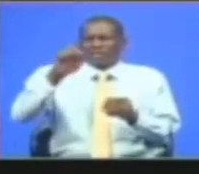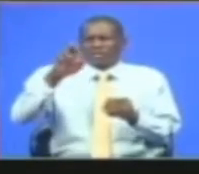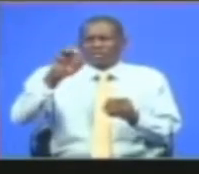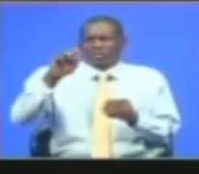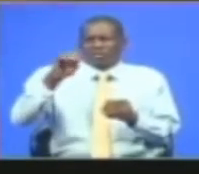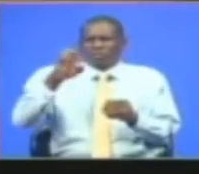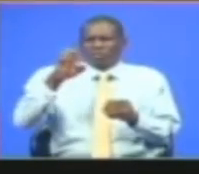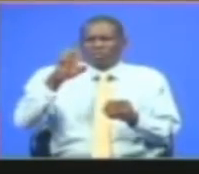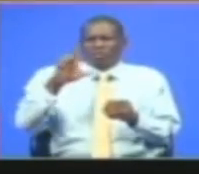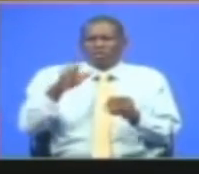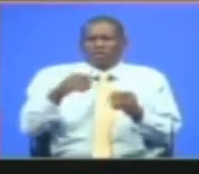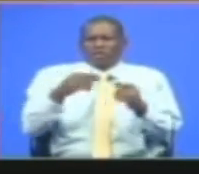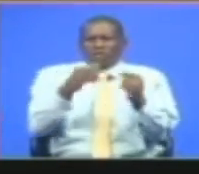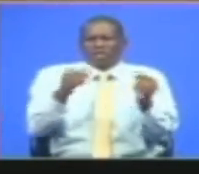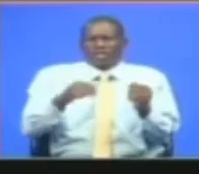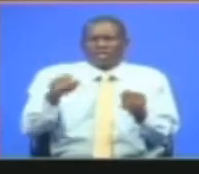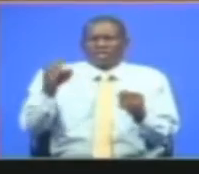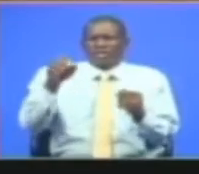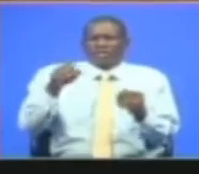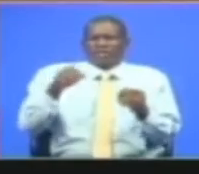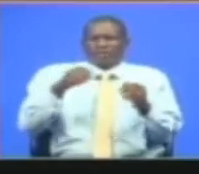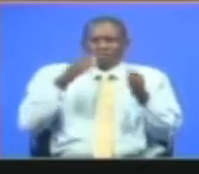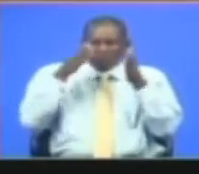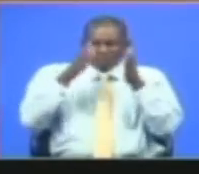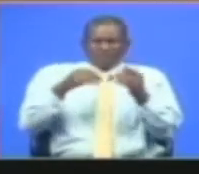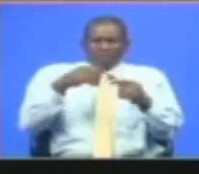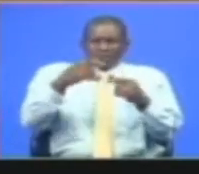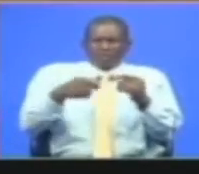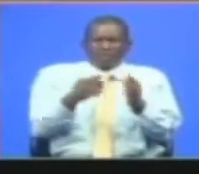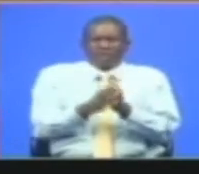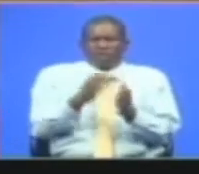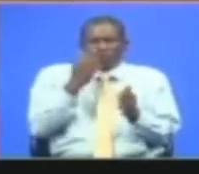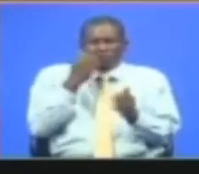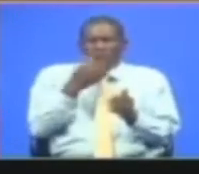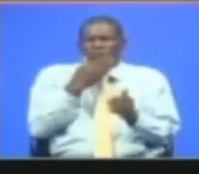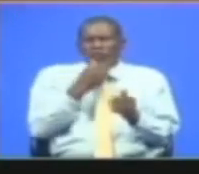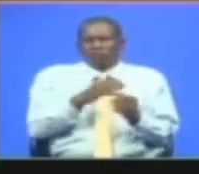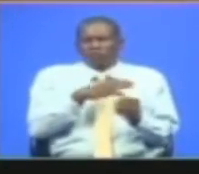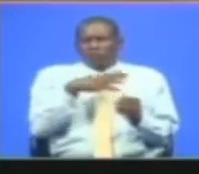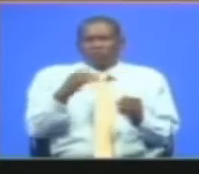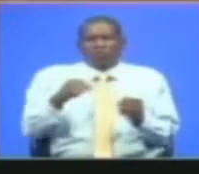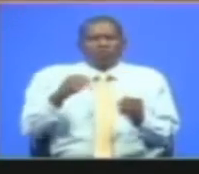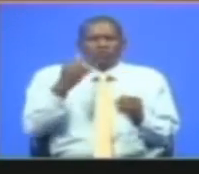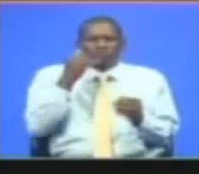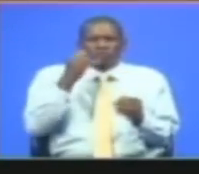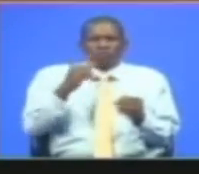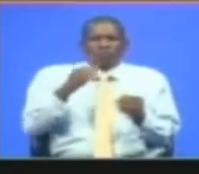Sports Club, Blak Blad host sixth placed top Fry Nakuru, and Homeboyz travel to Kakamega to face Western Bulls.